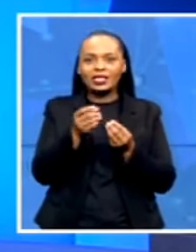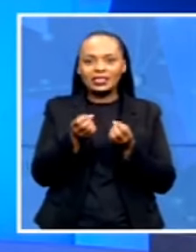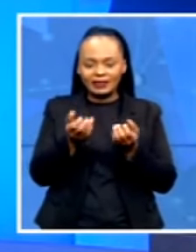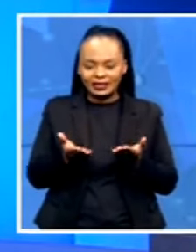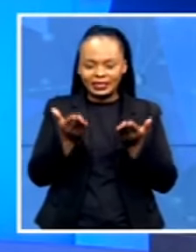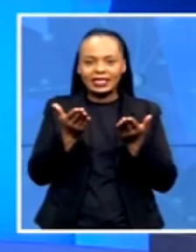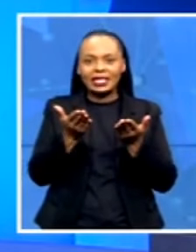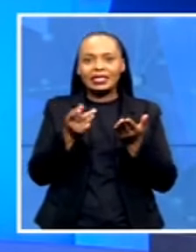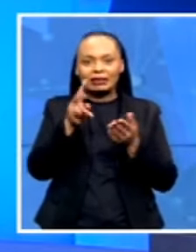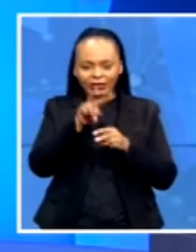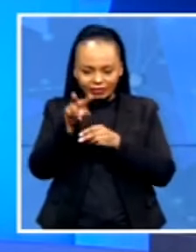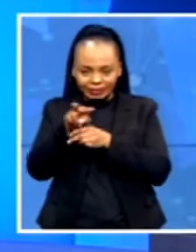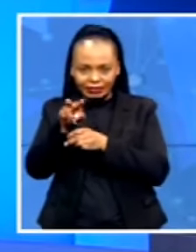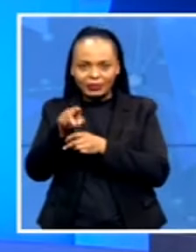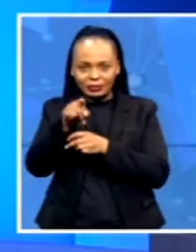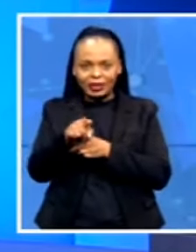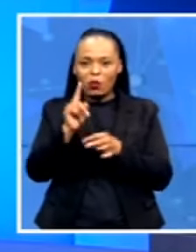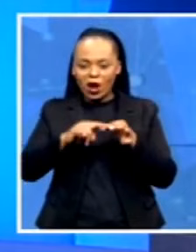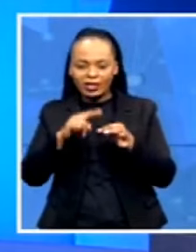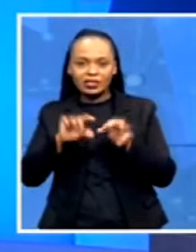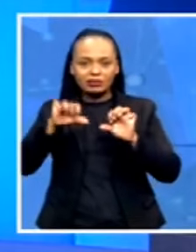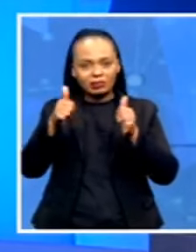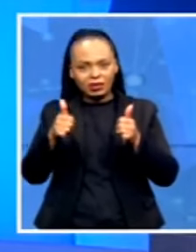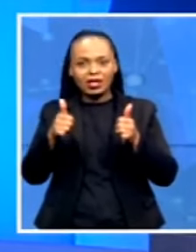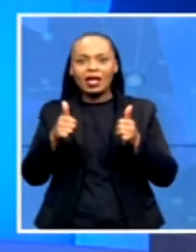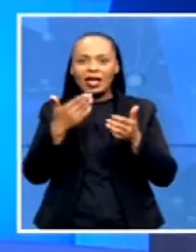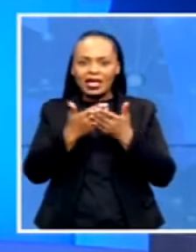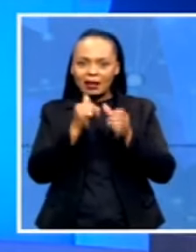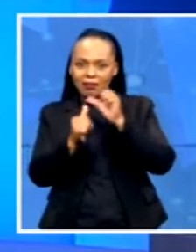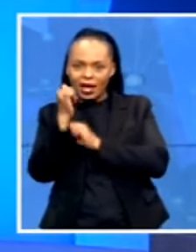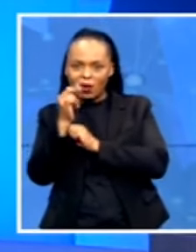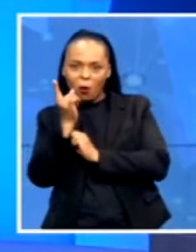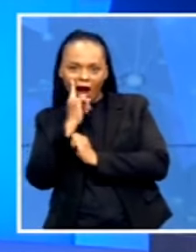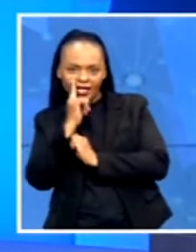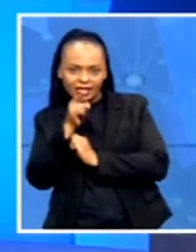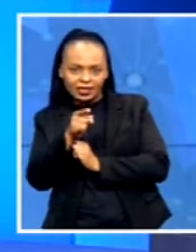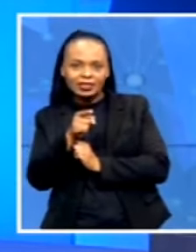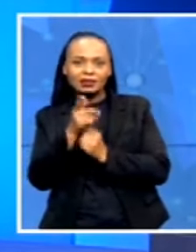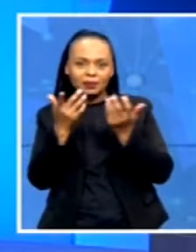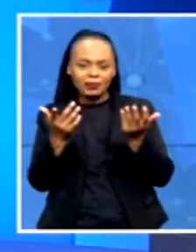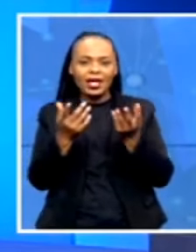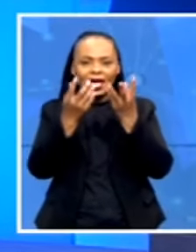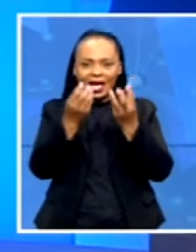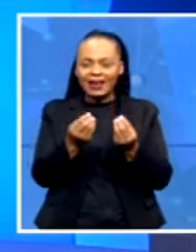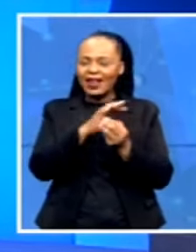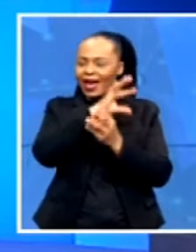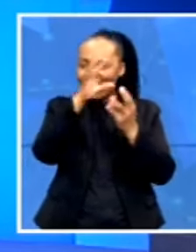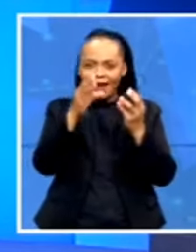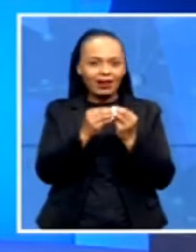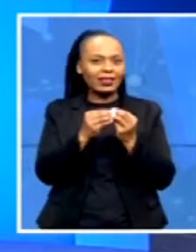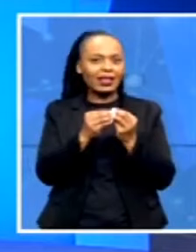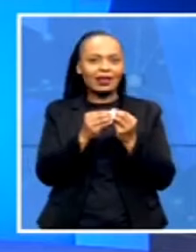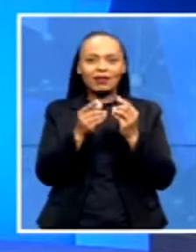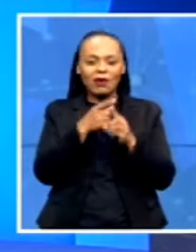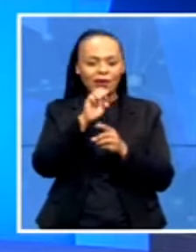go back and watch this. And we're not only catering for that. We've got everything that comes from the 18 SABC radio stations is